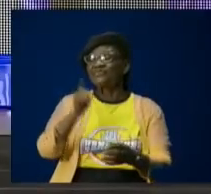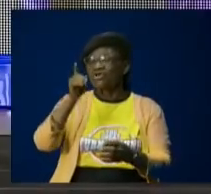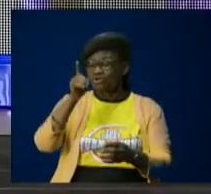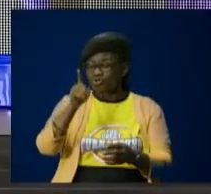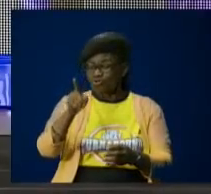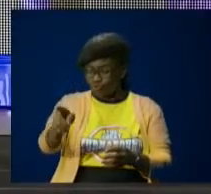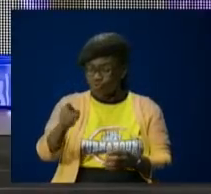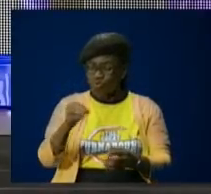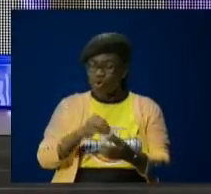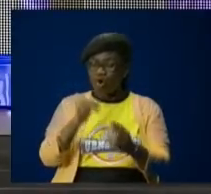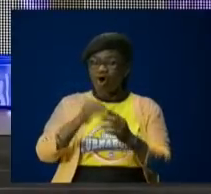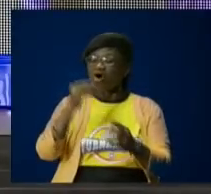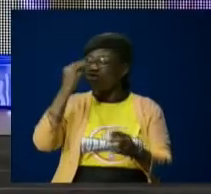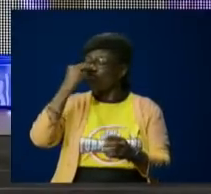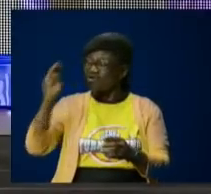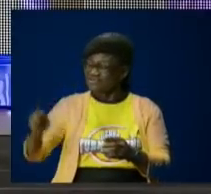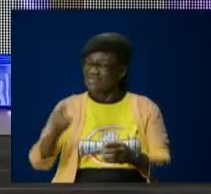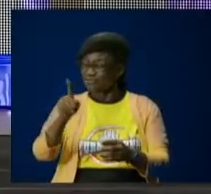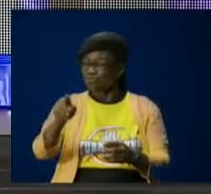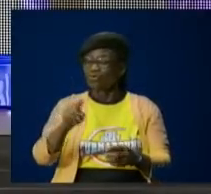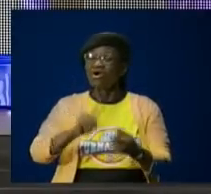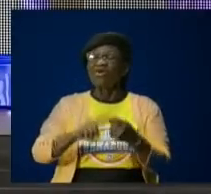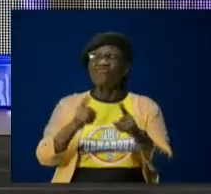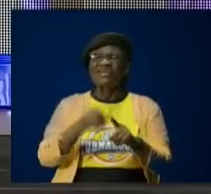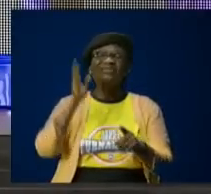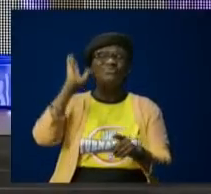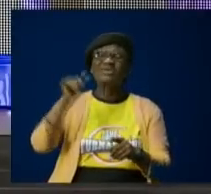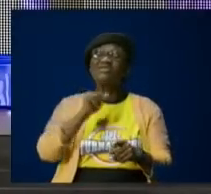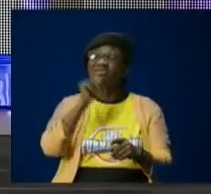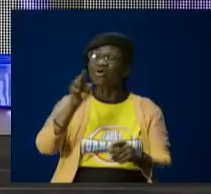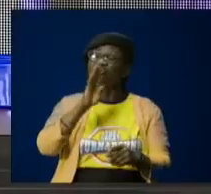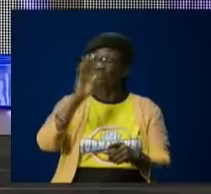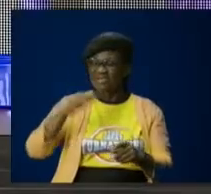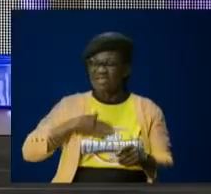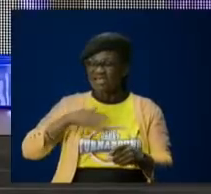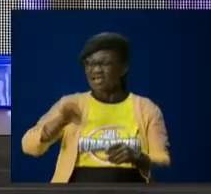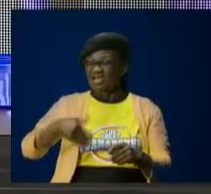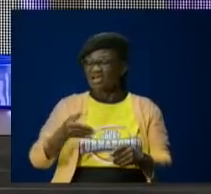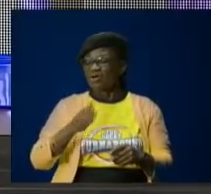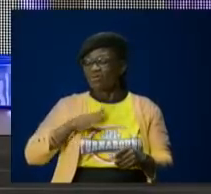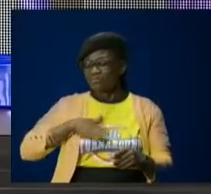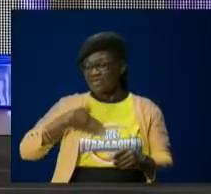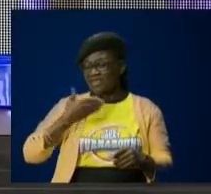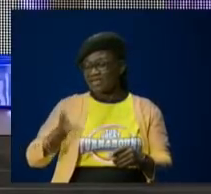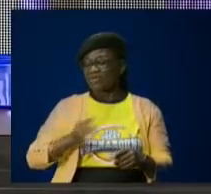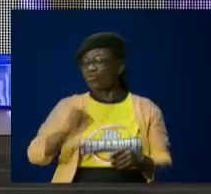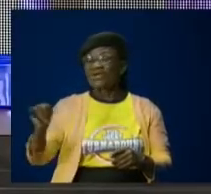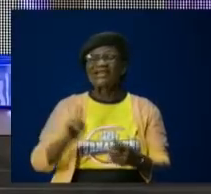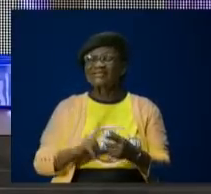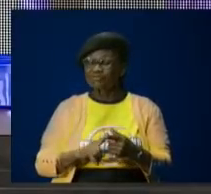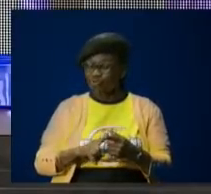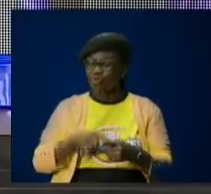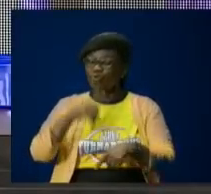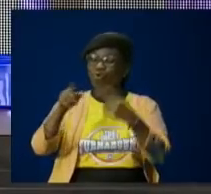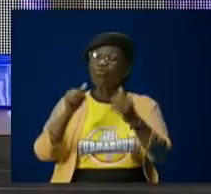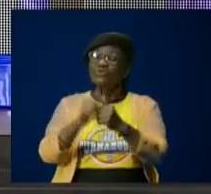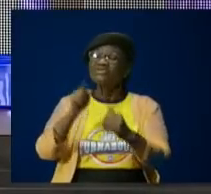Friends may not be willing to follow you into the fiery furnace, but I'll be there waiting for you.